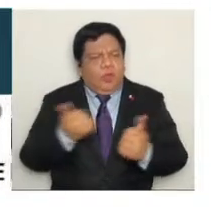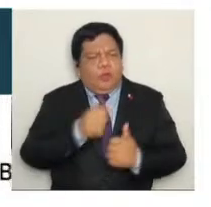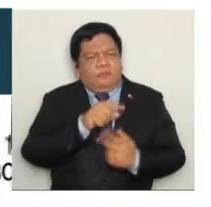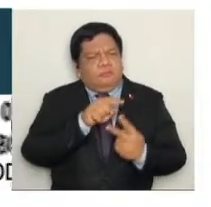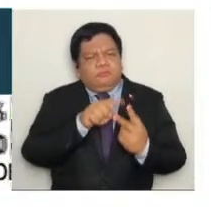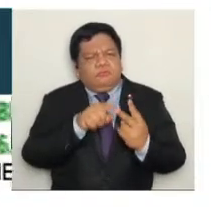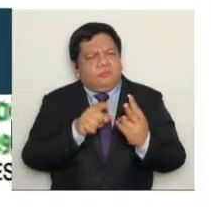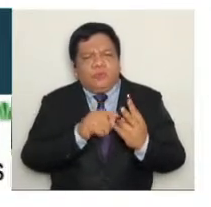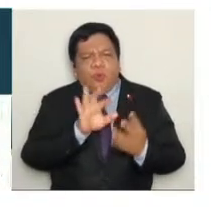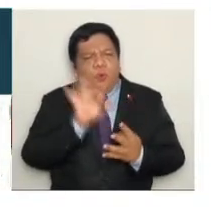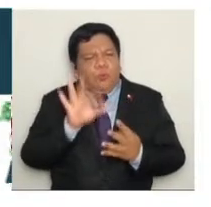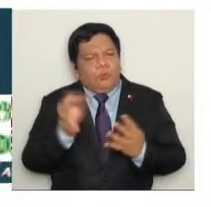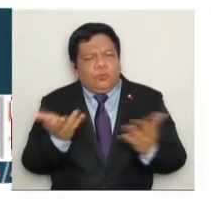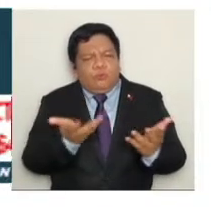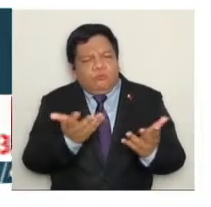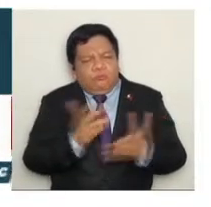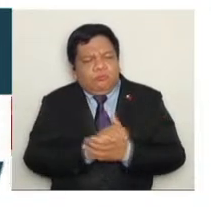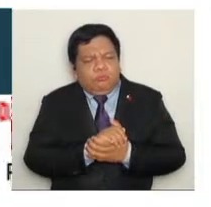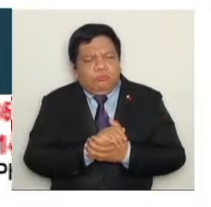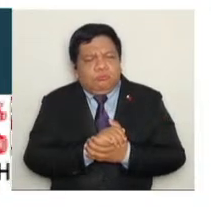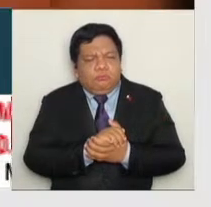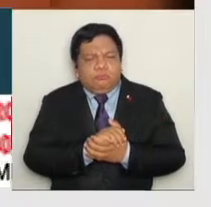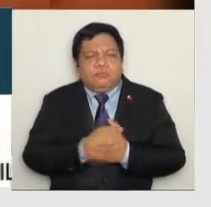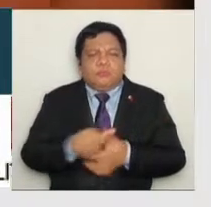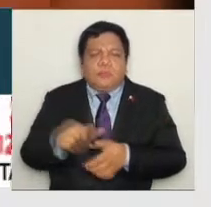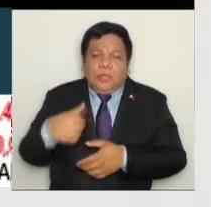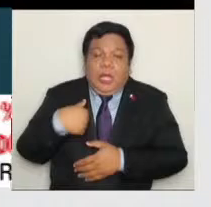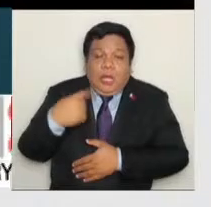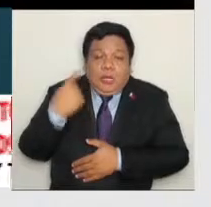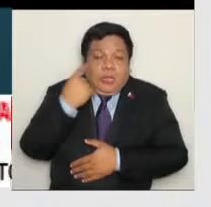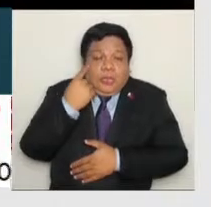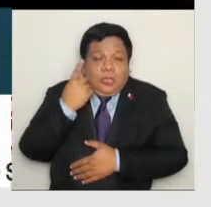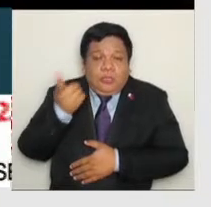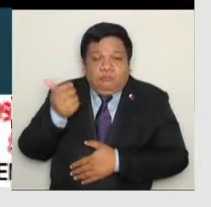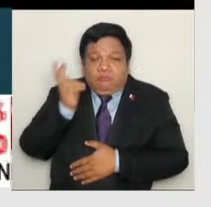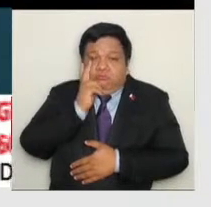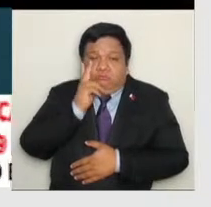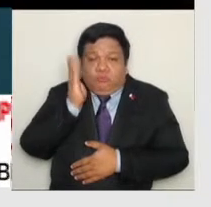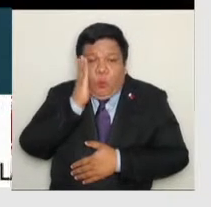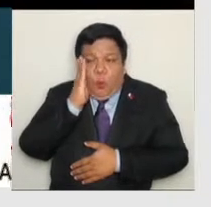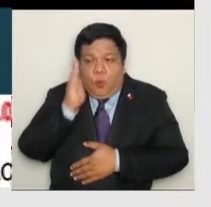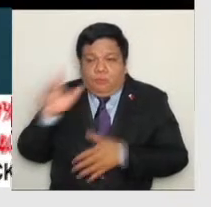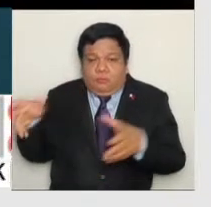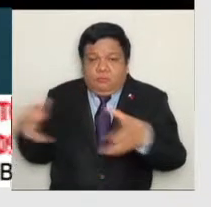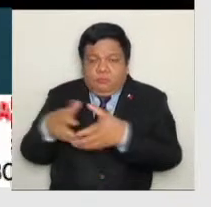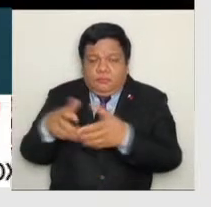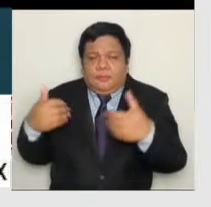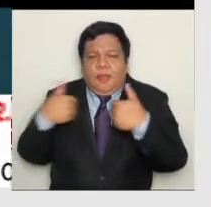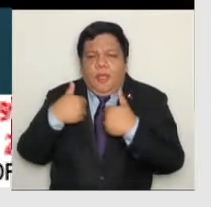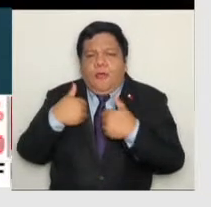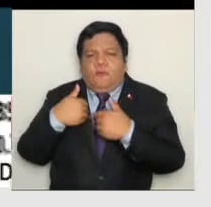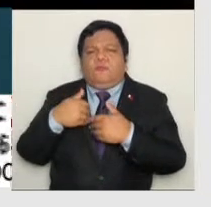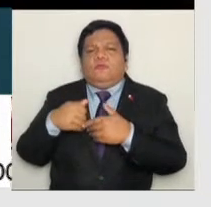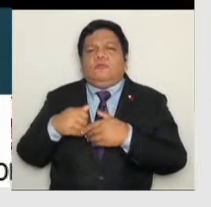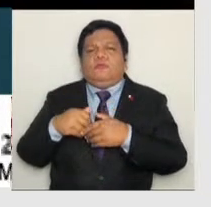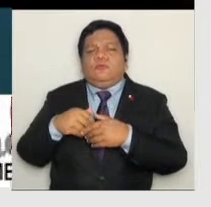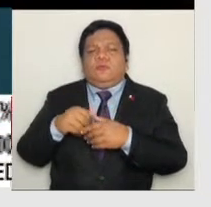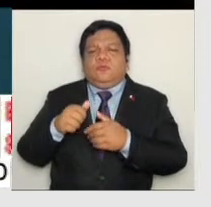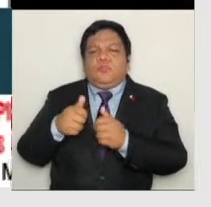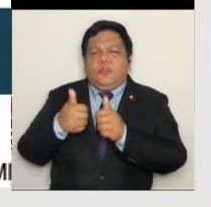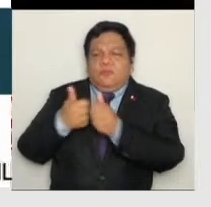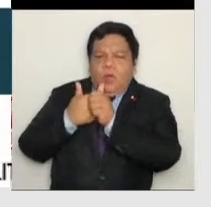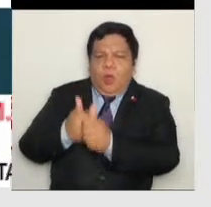him? Well, I think he knows that all political parties fall within the jurisdiction of the Commission on Elections,